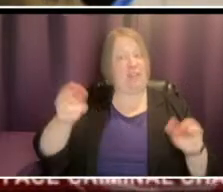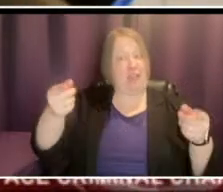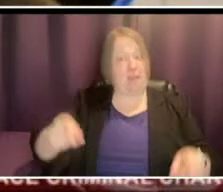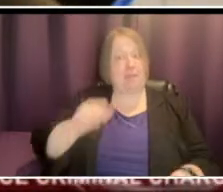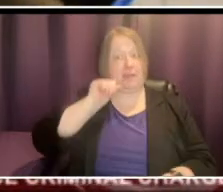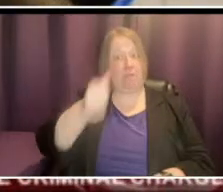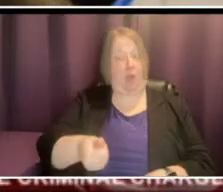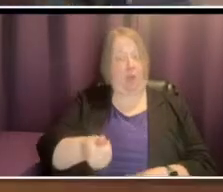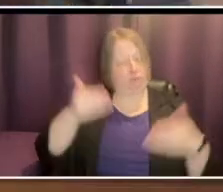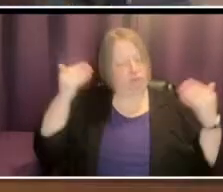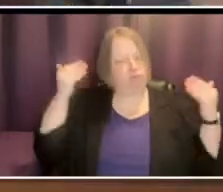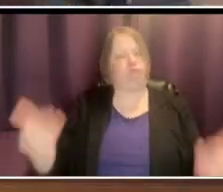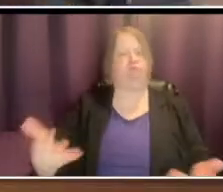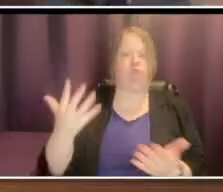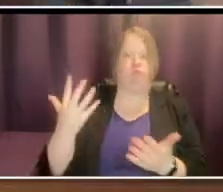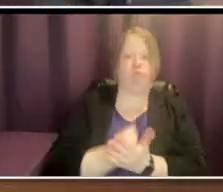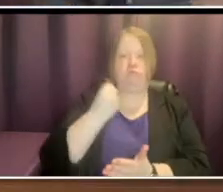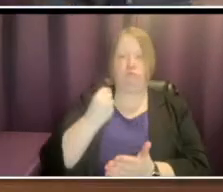in. Let's get ready.